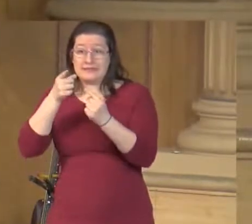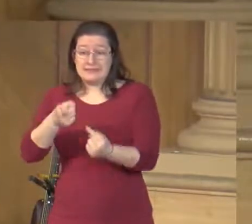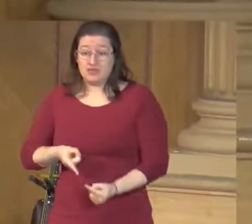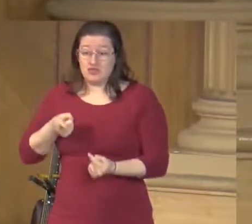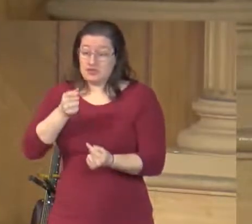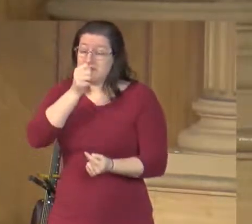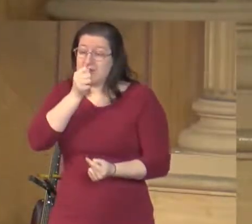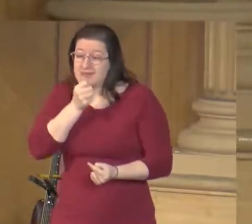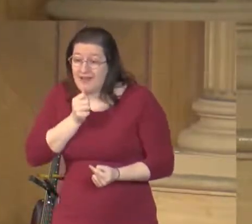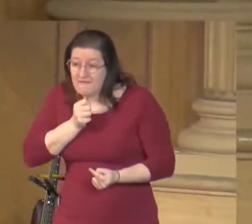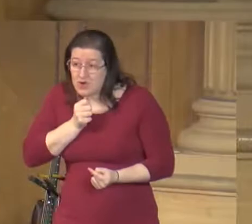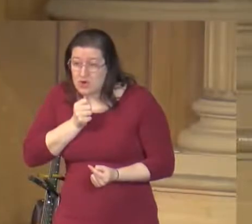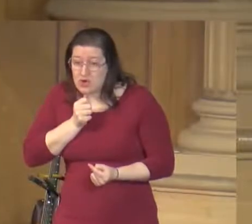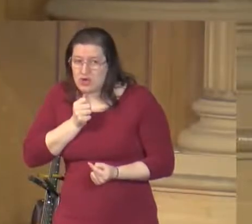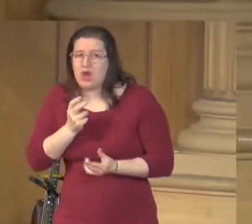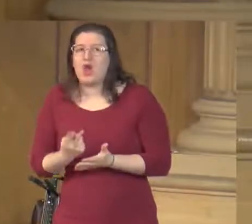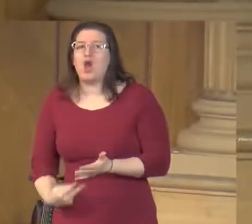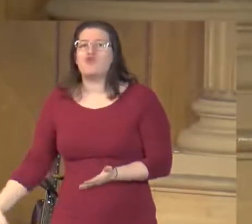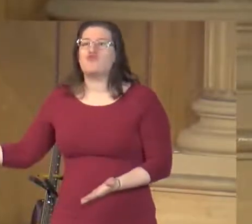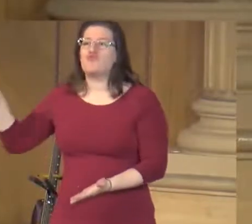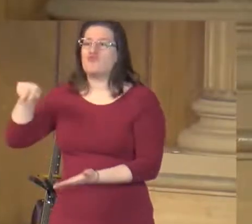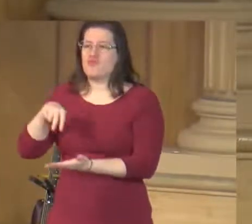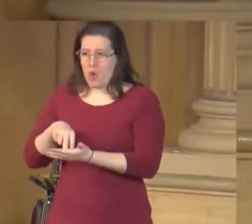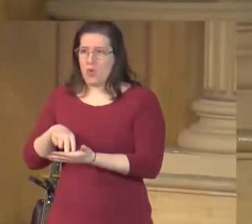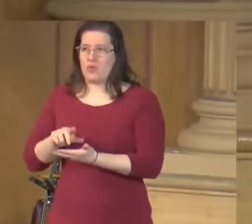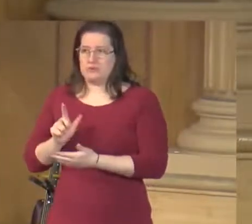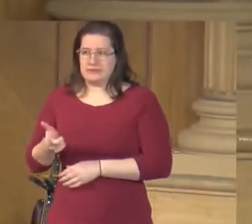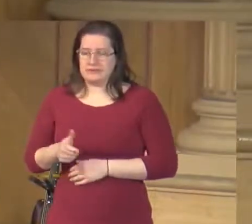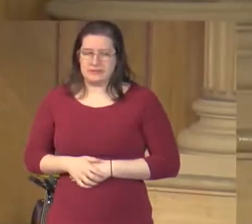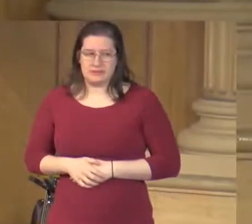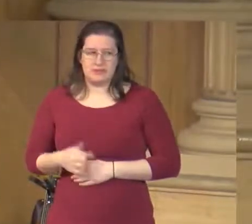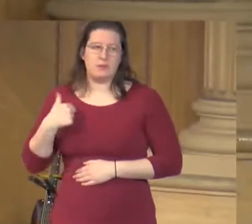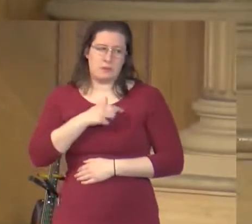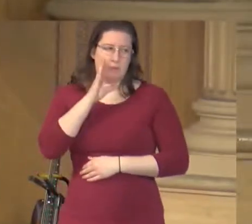And we will follow him in that too as Christians.